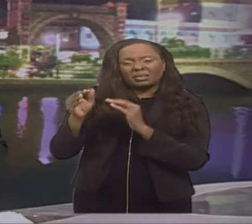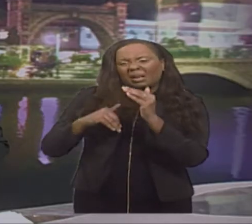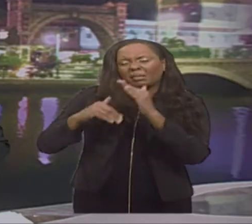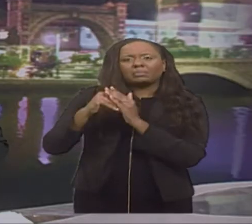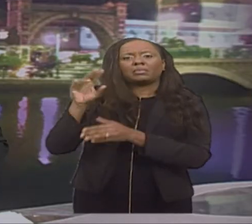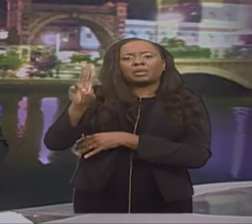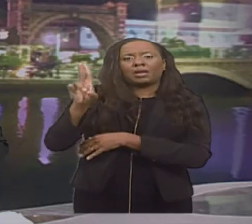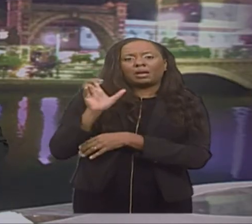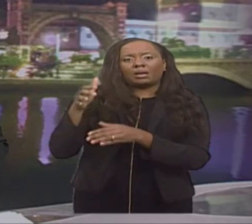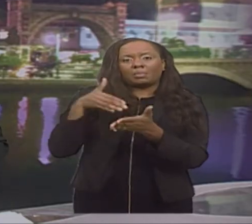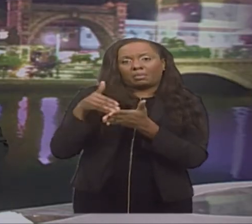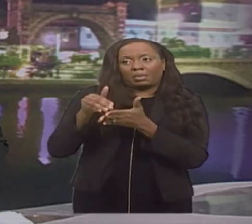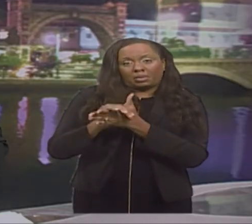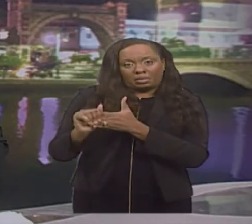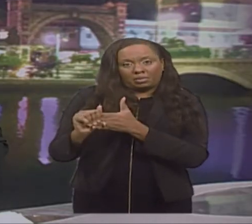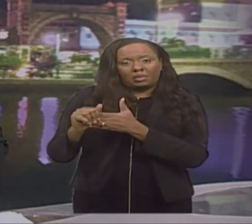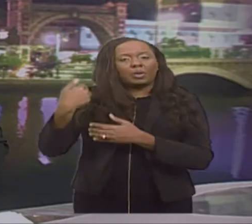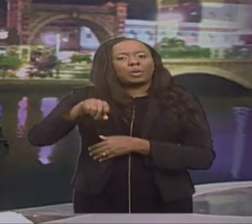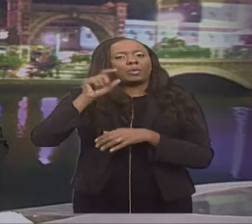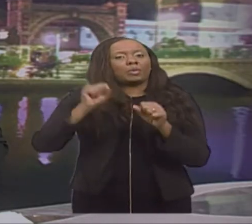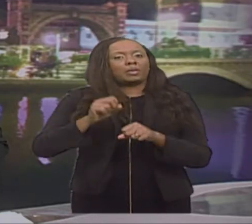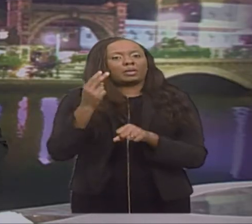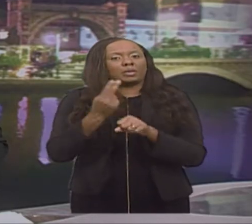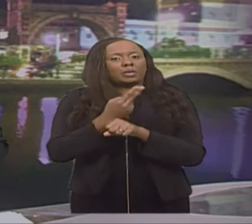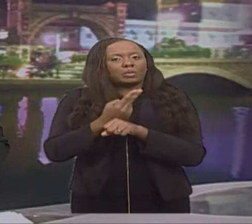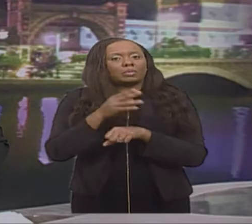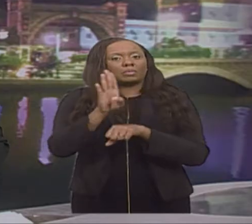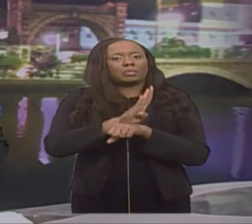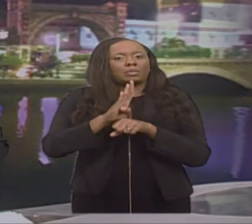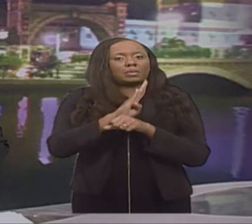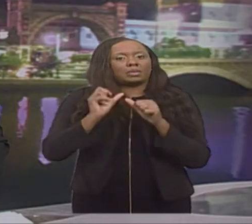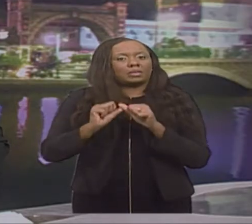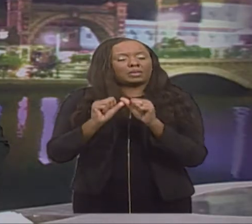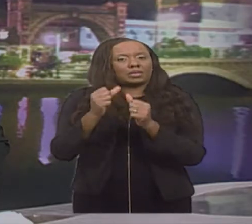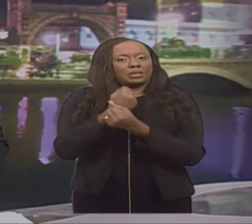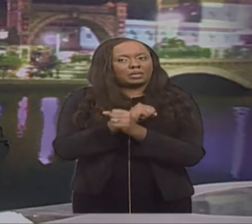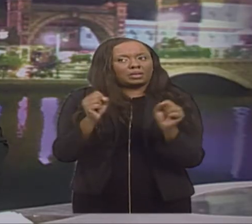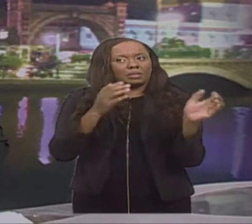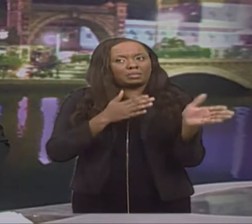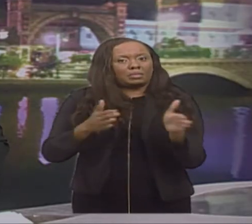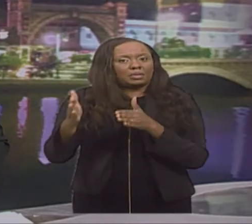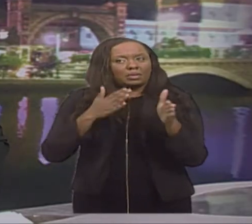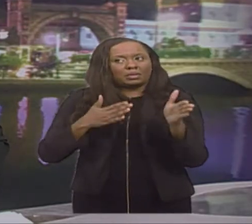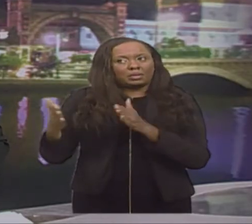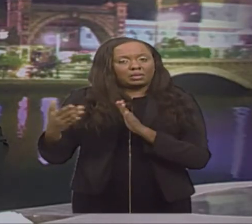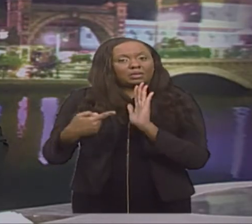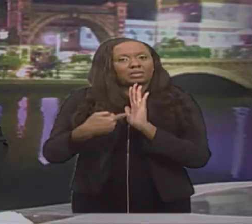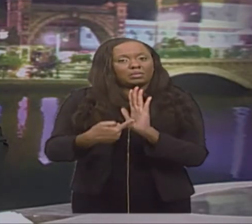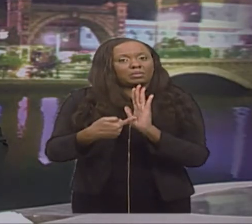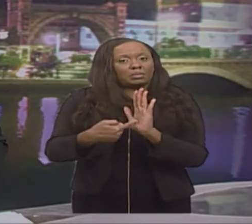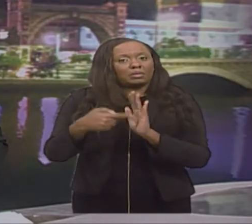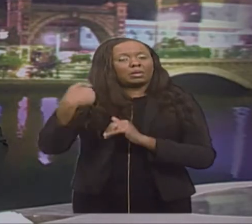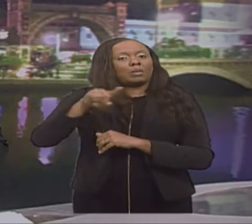He adds that the government can use the Barbous Sustainable Recovery Plan as the tool by which to engage the IMF to show that the country has